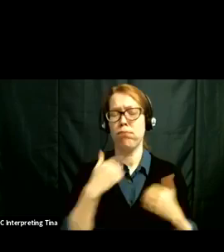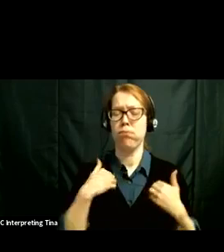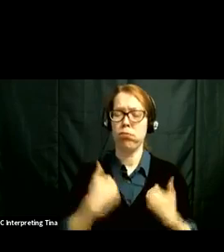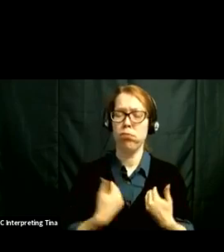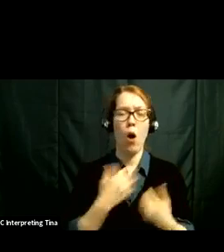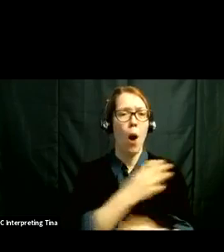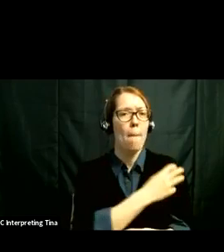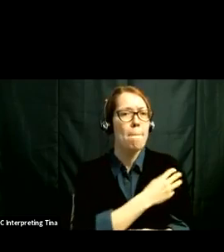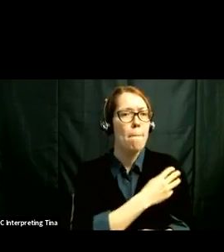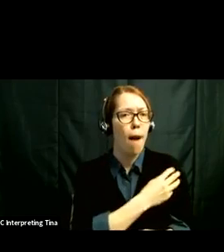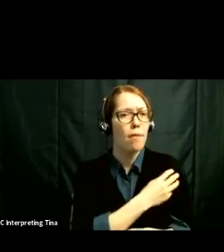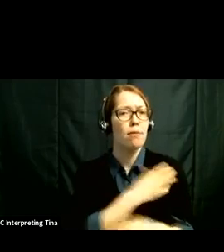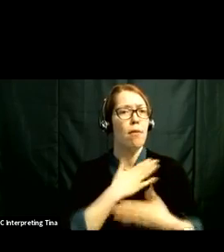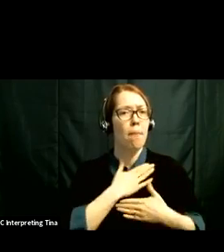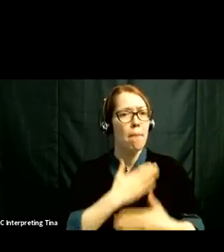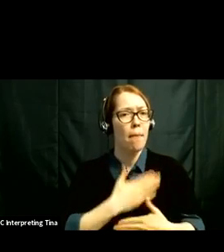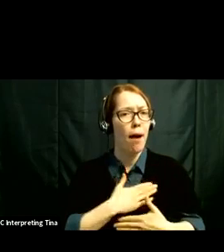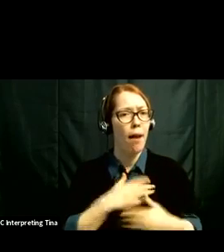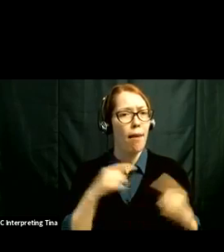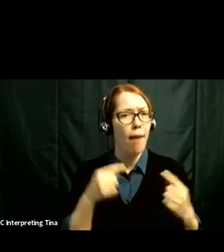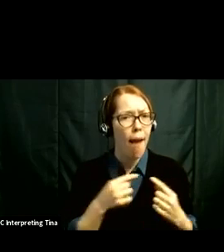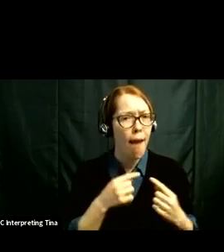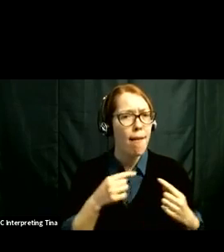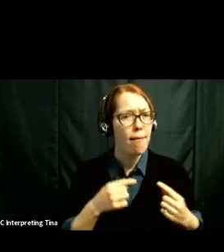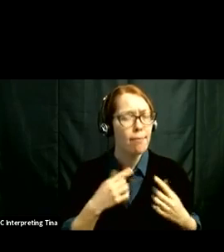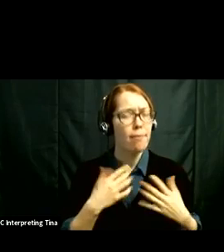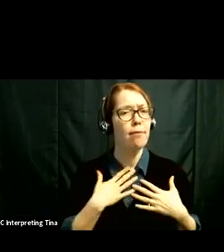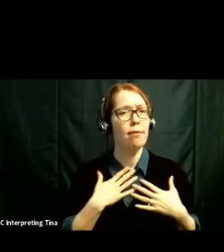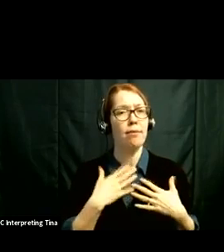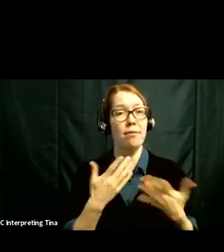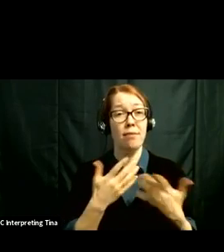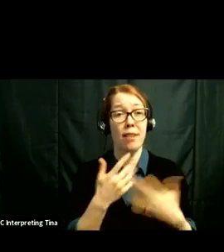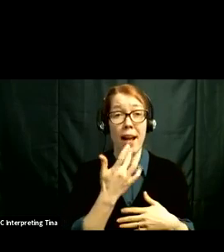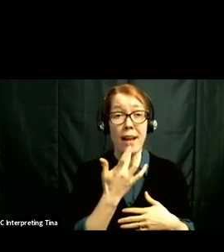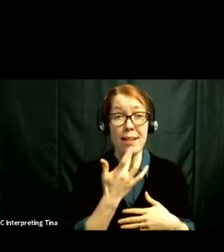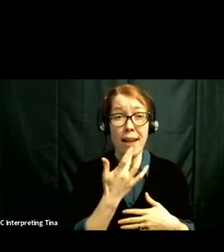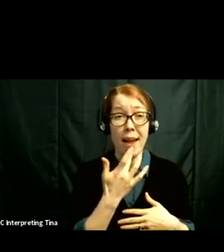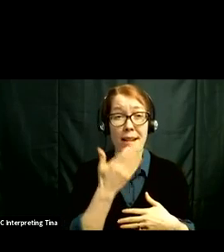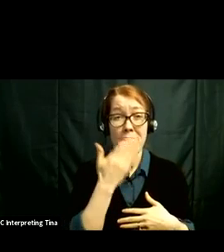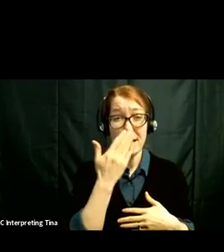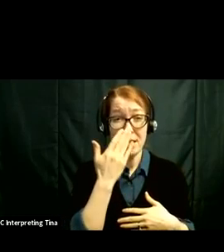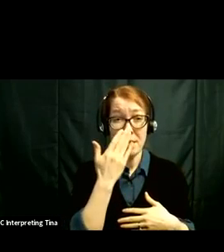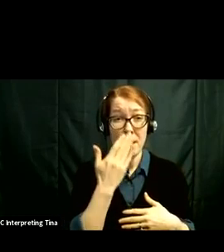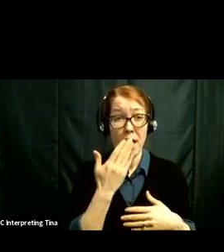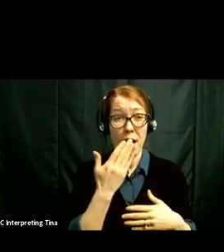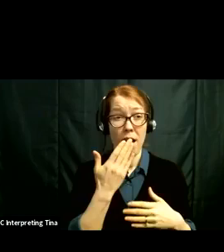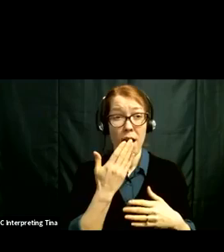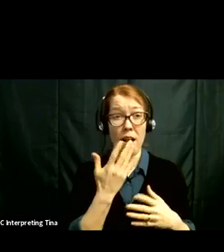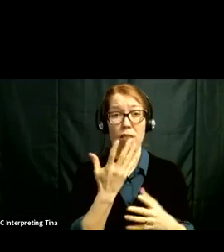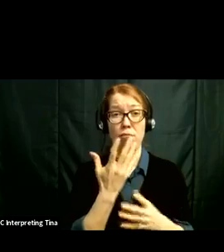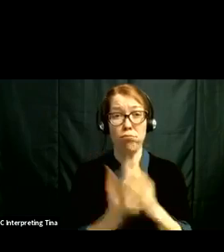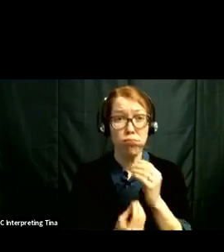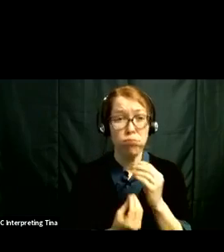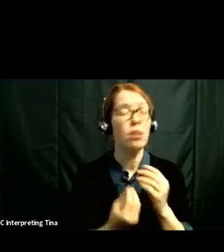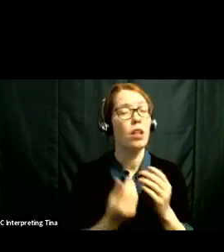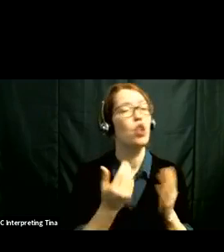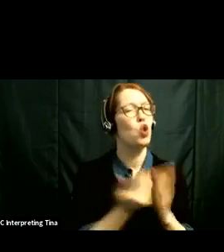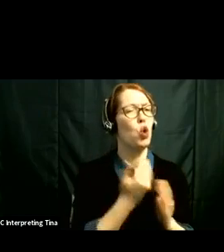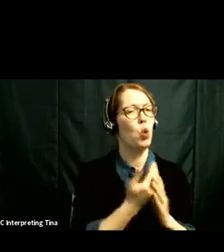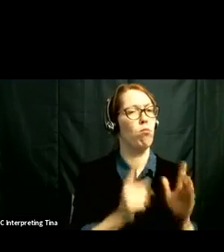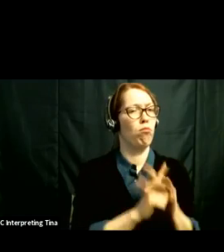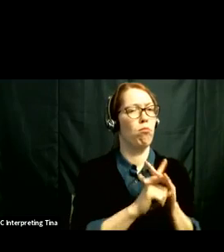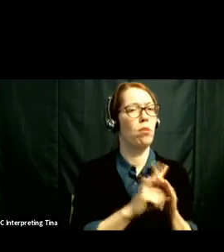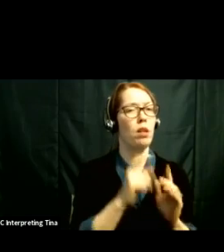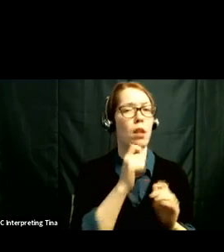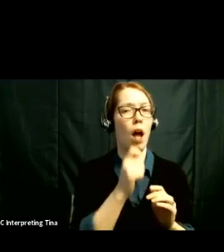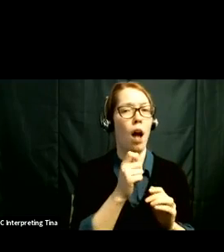body aches, loss of taste or smell, and it's a new loss of taste or smell,